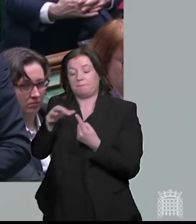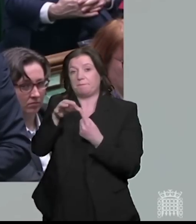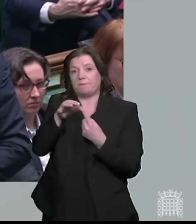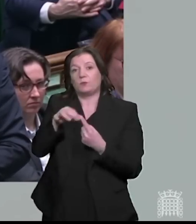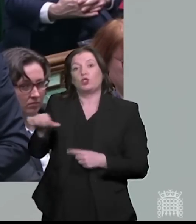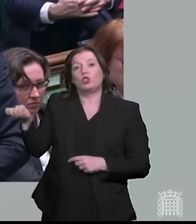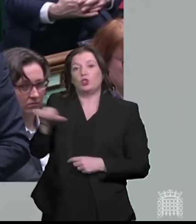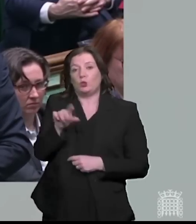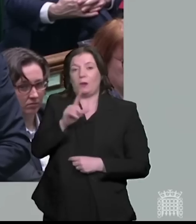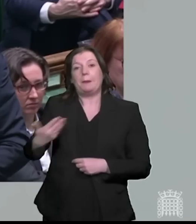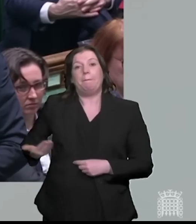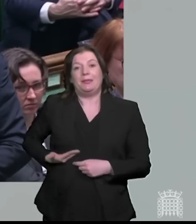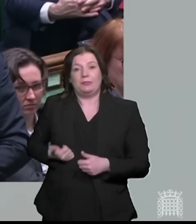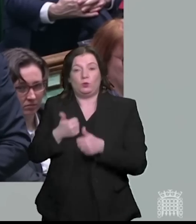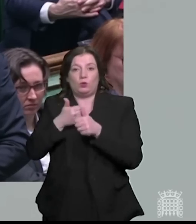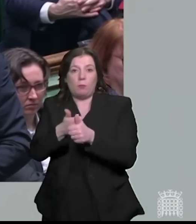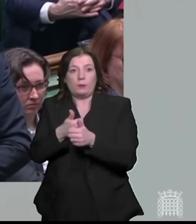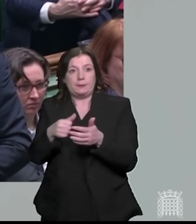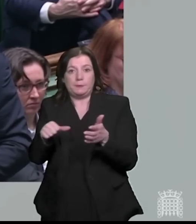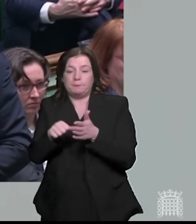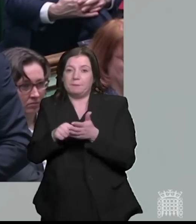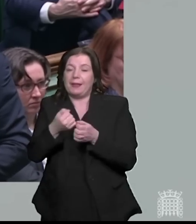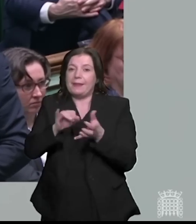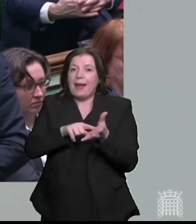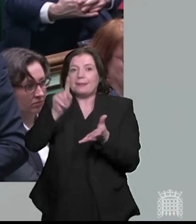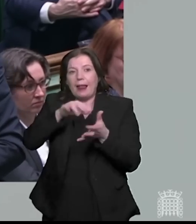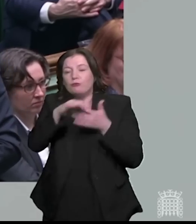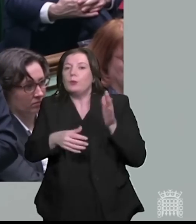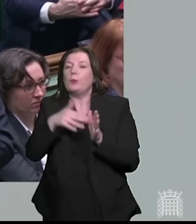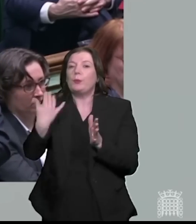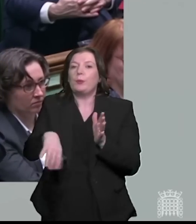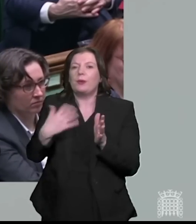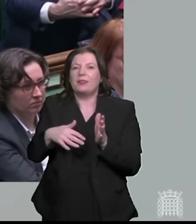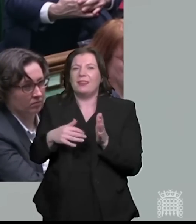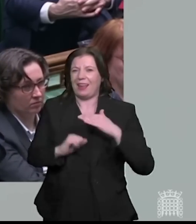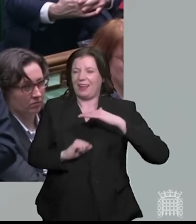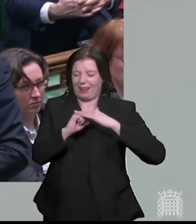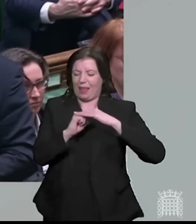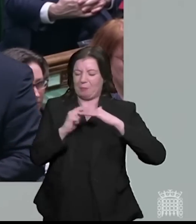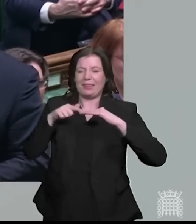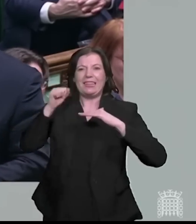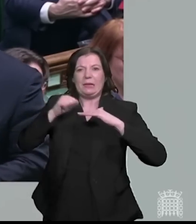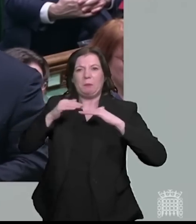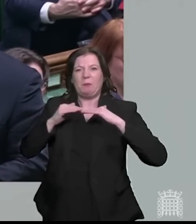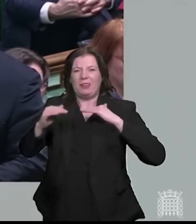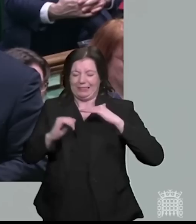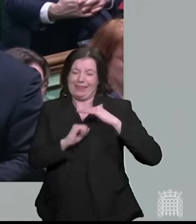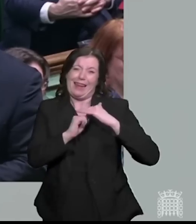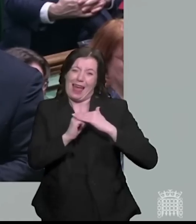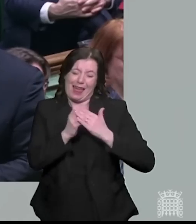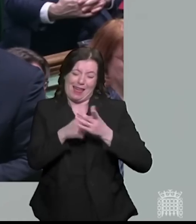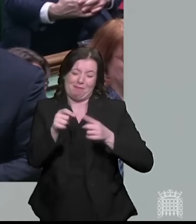continue to support businesses struggling with high energy costs, not simply to freeze the cap, although it is not a cap at